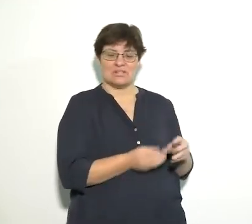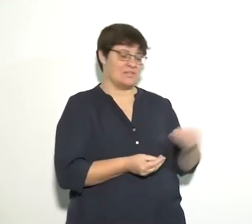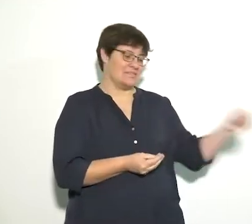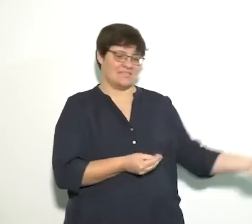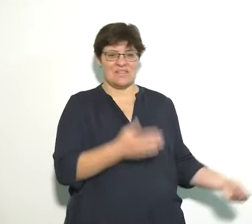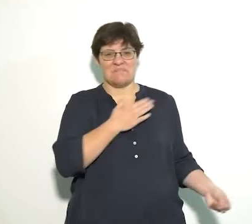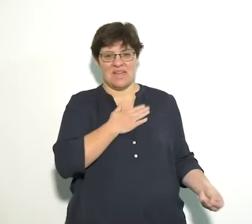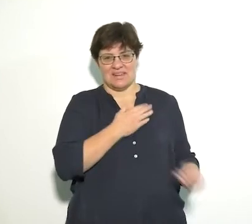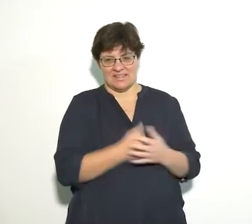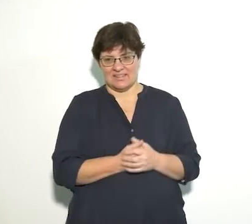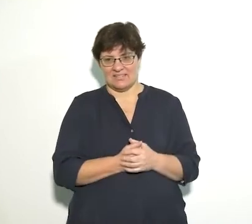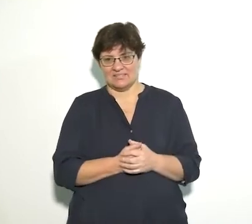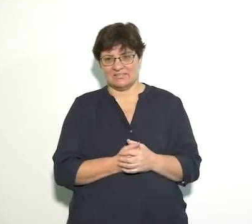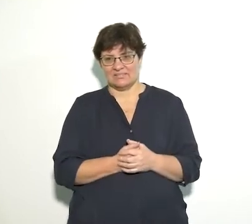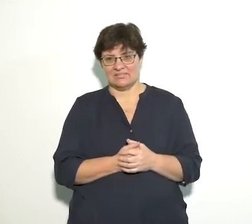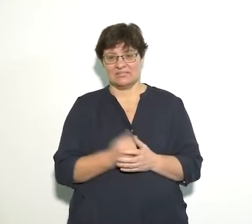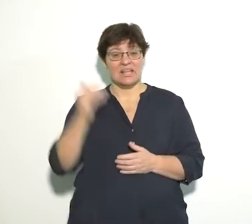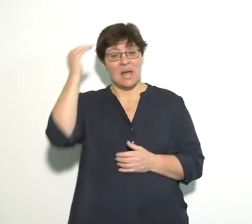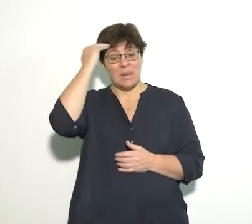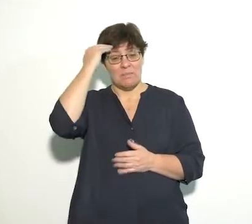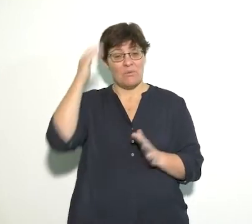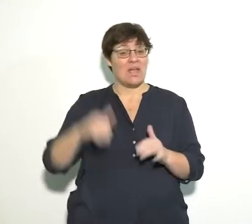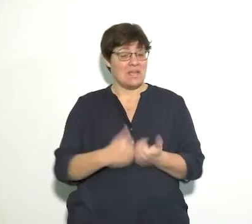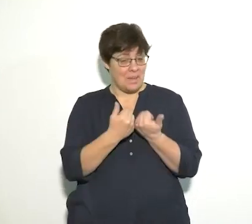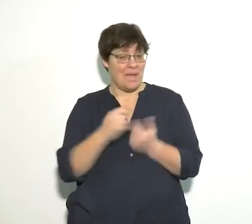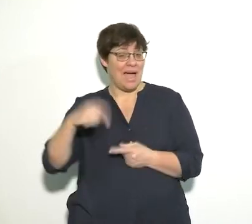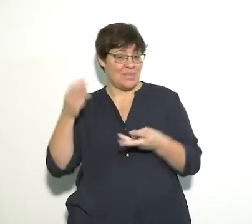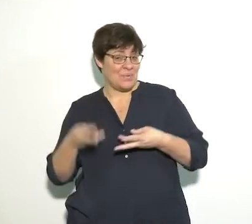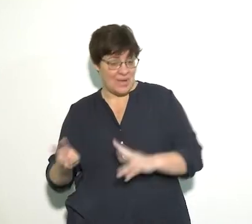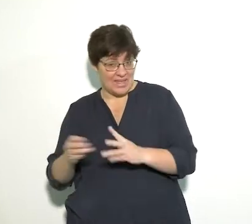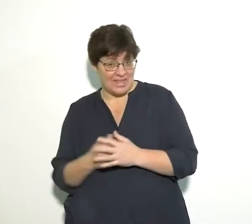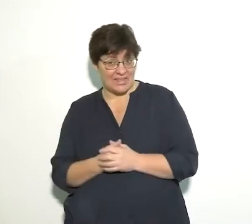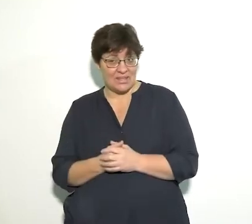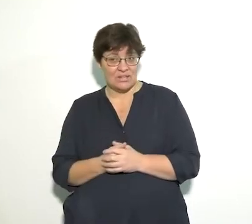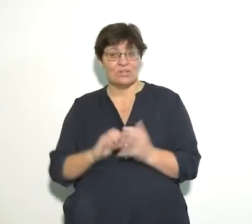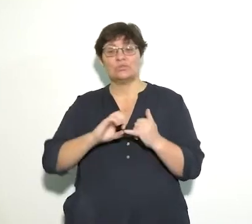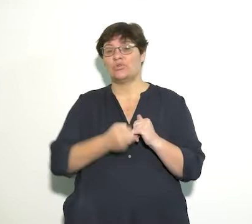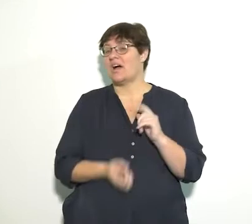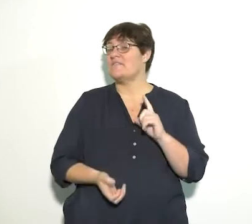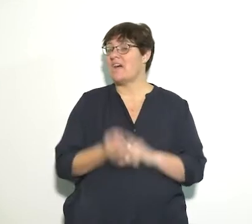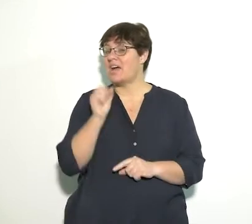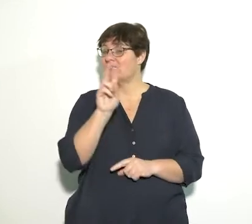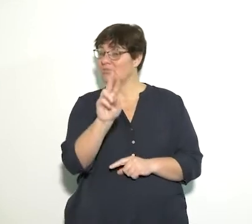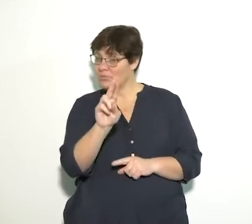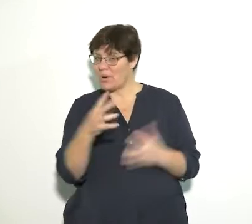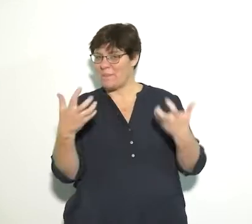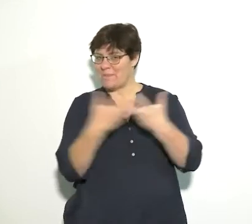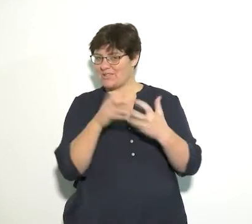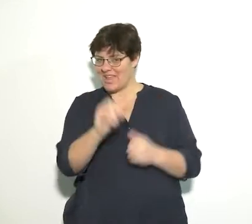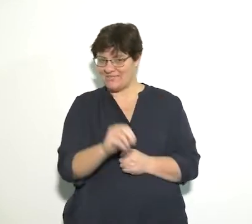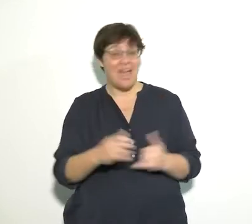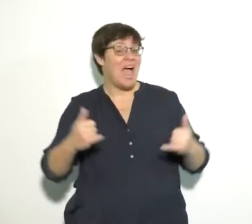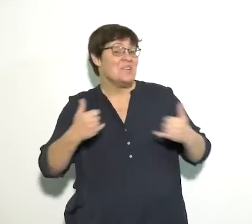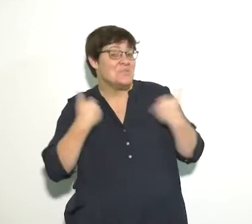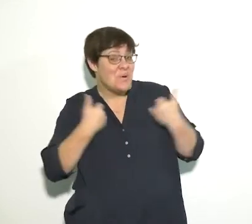that's mine. So memory game is another way that you can use it, by trying to find the 2 that match together.